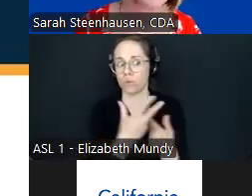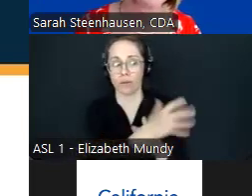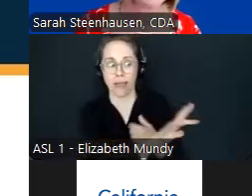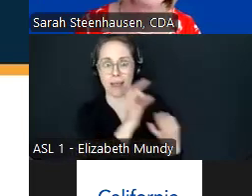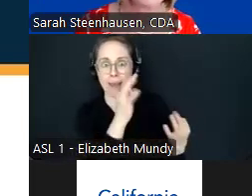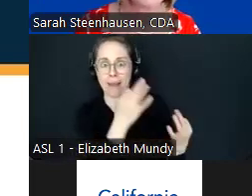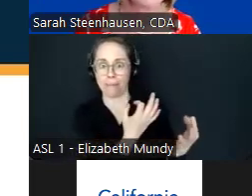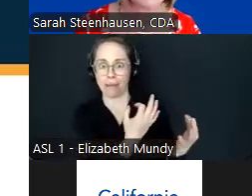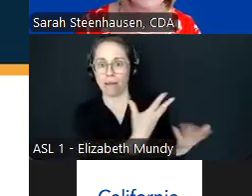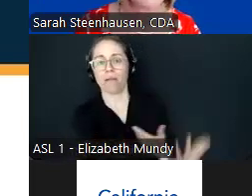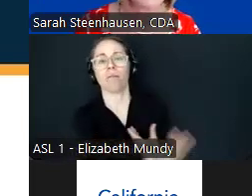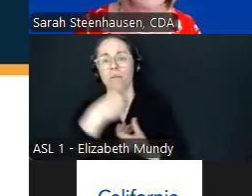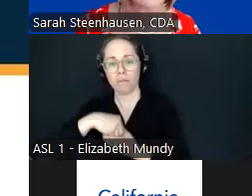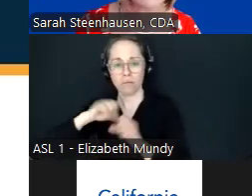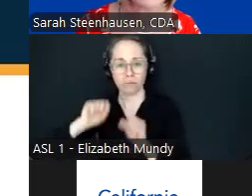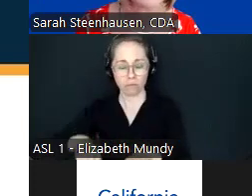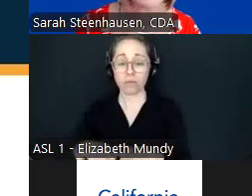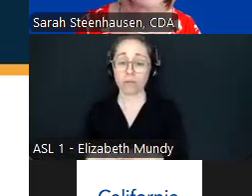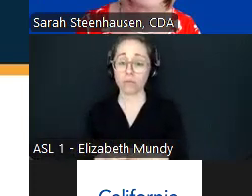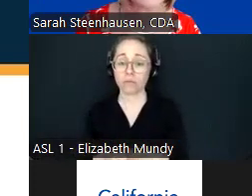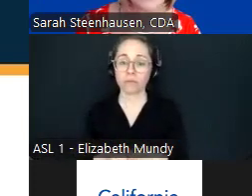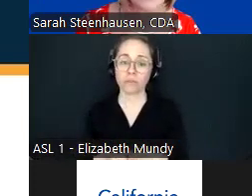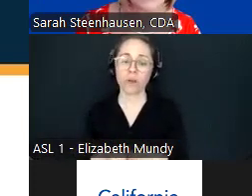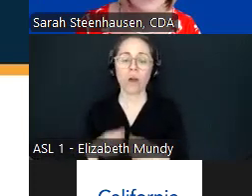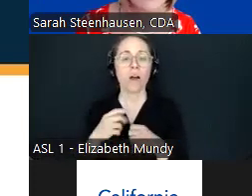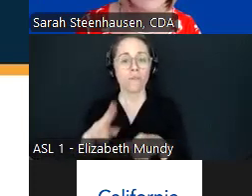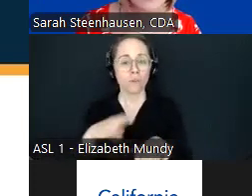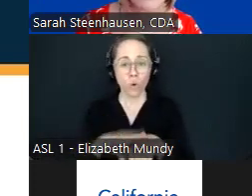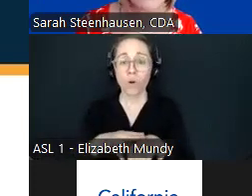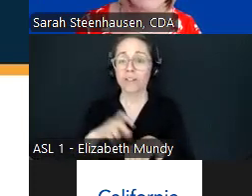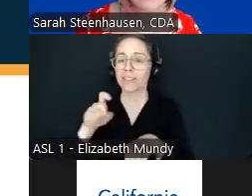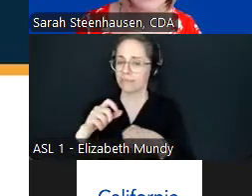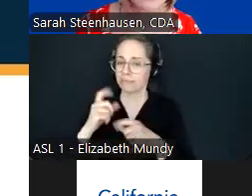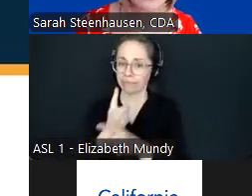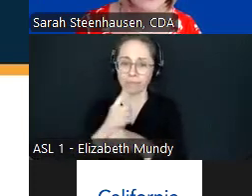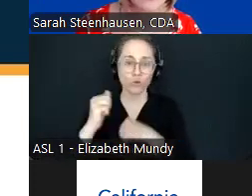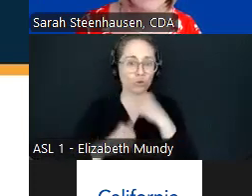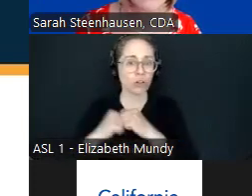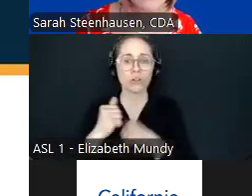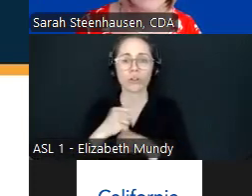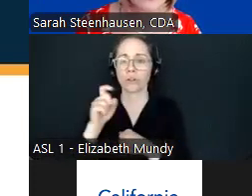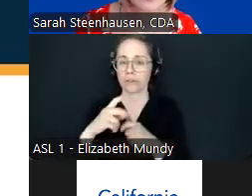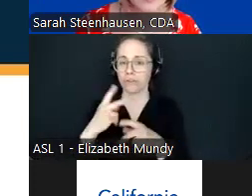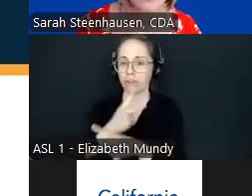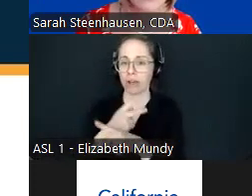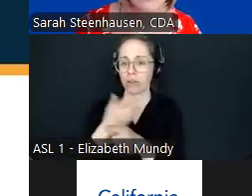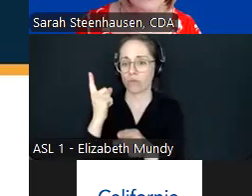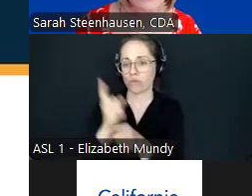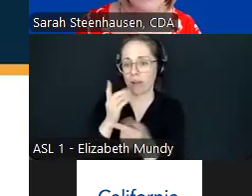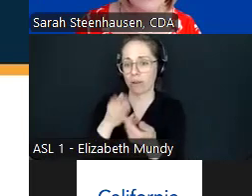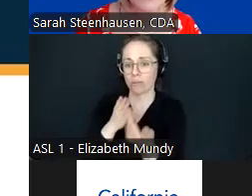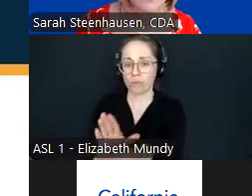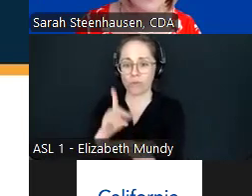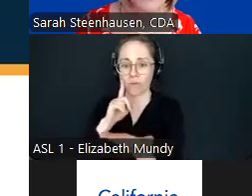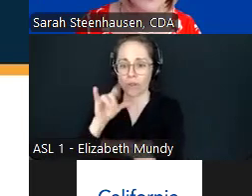right now we're very mindful of the need to do this the right way. We've engaged with some of our state